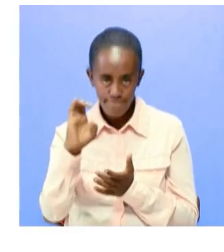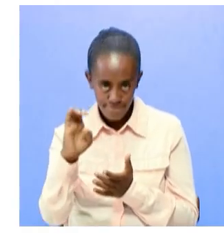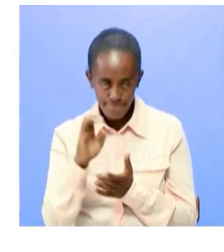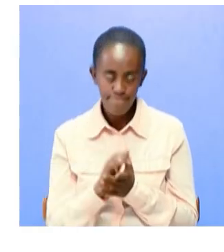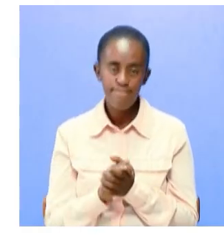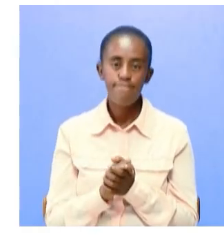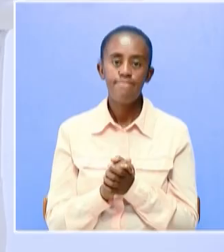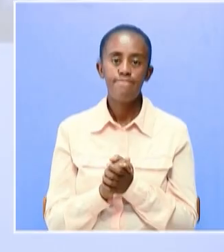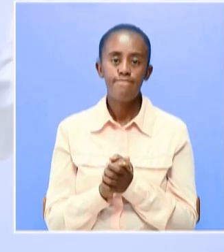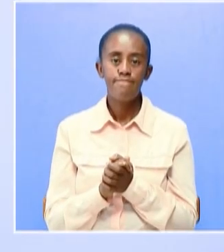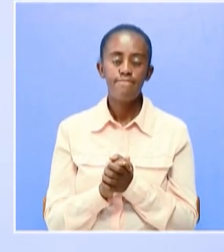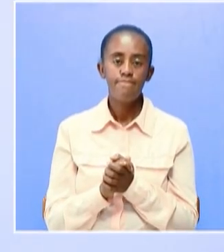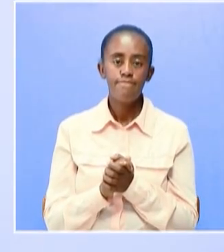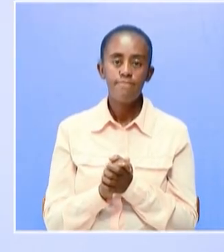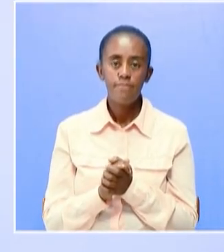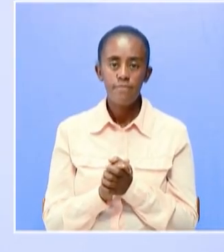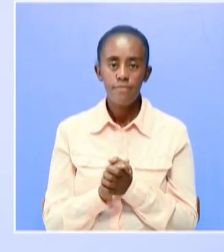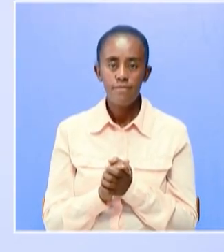Ethiopia here.